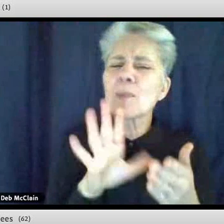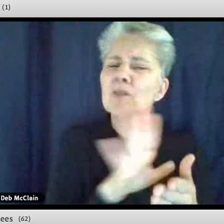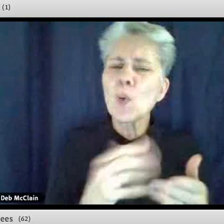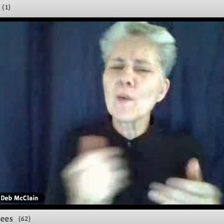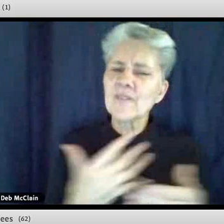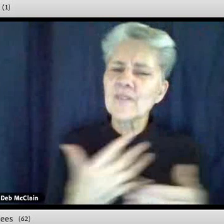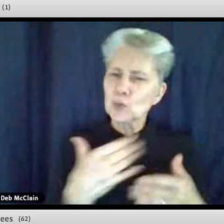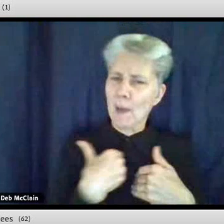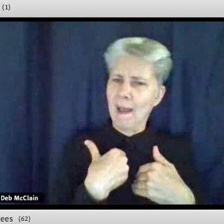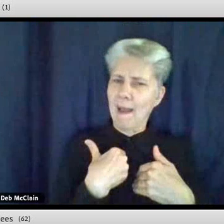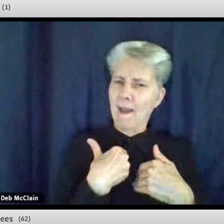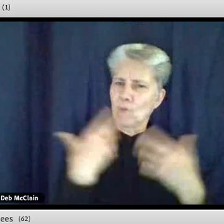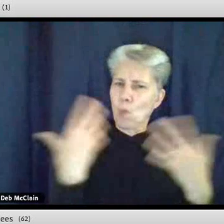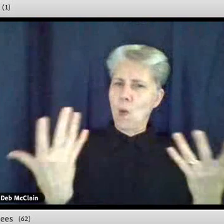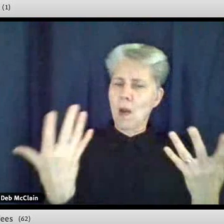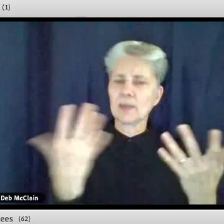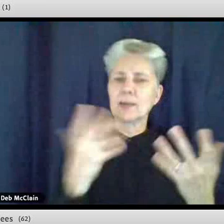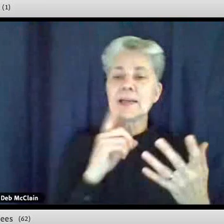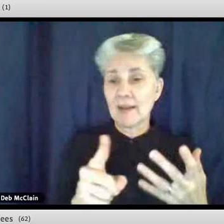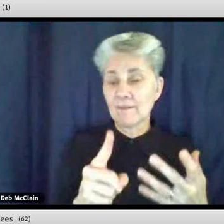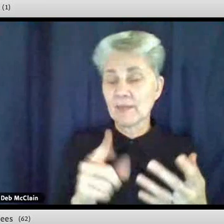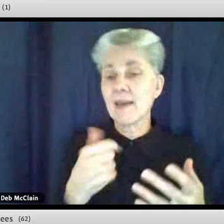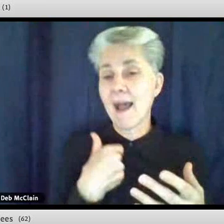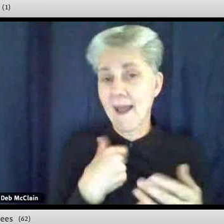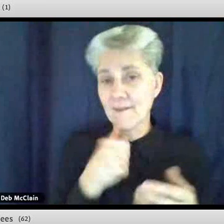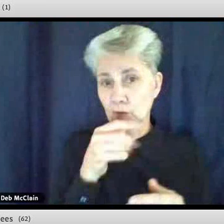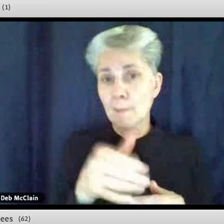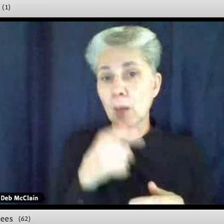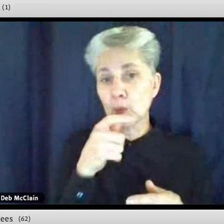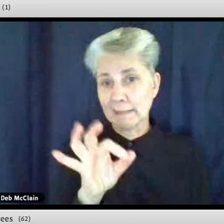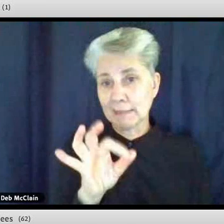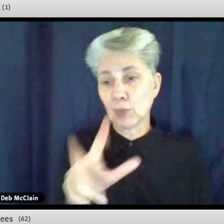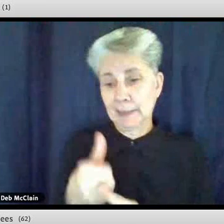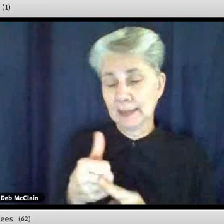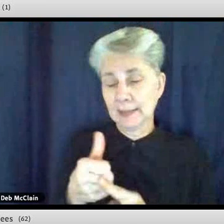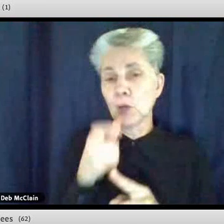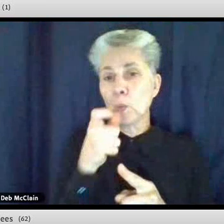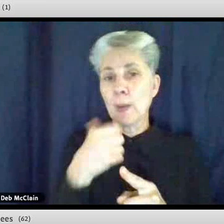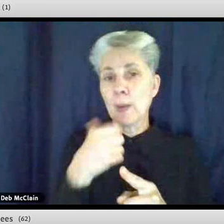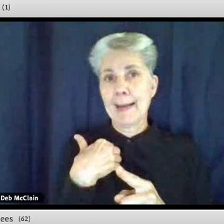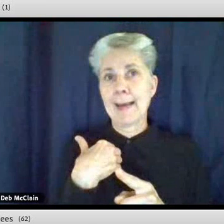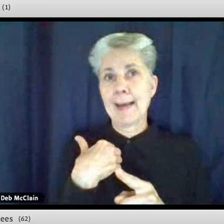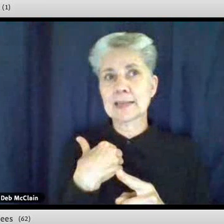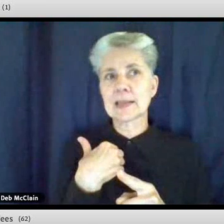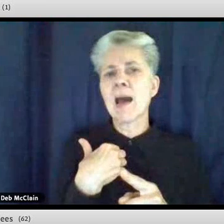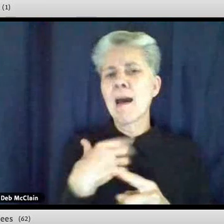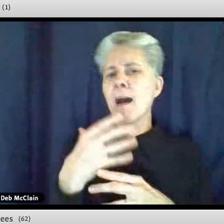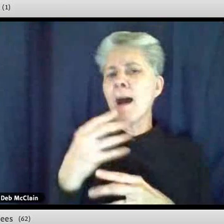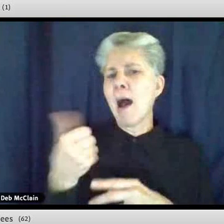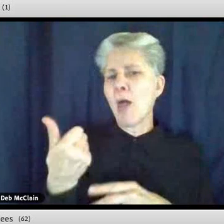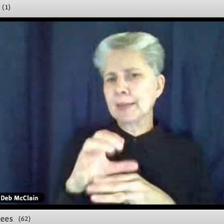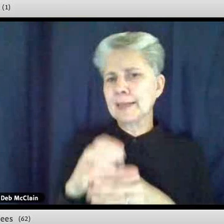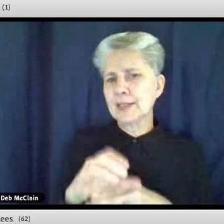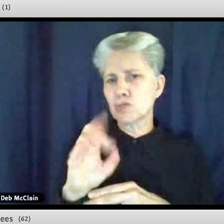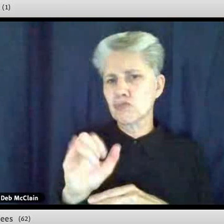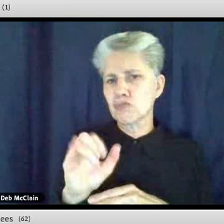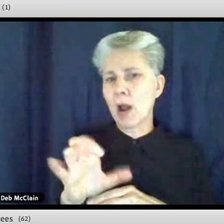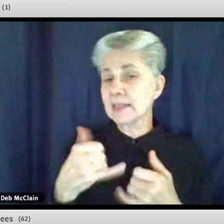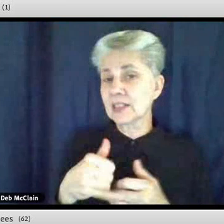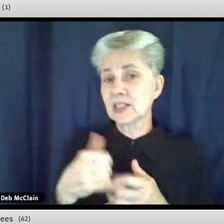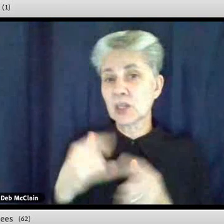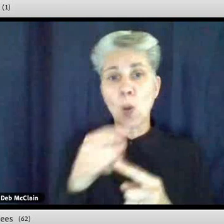fine. You're allowed to feel that way. But what were some of the fears that you have? Definitely, I have a grandmother who's 93